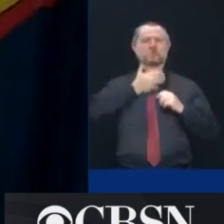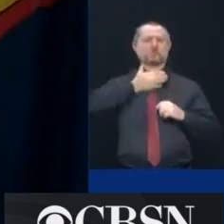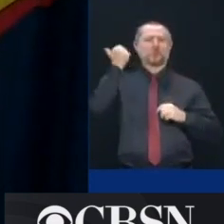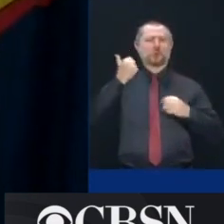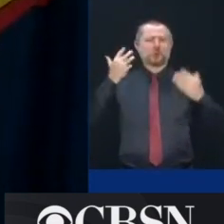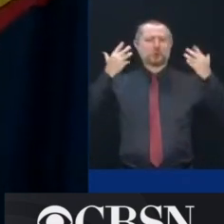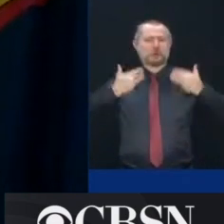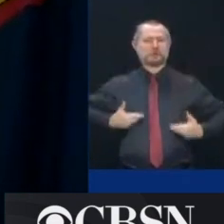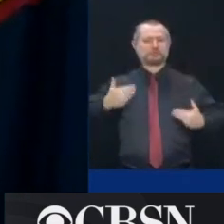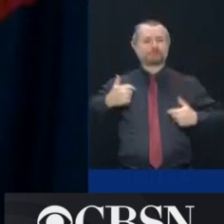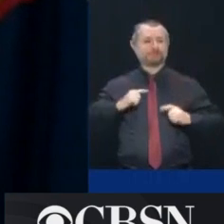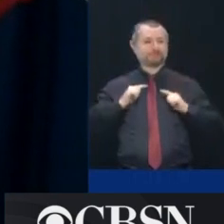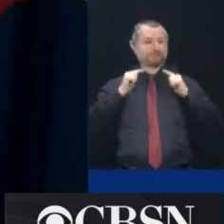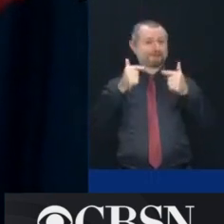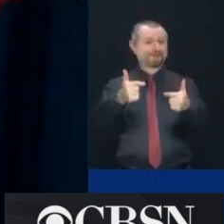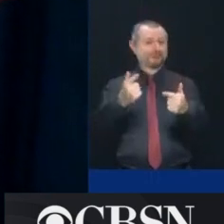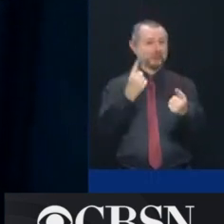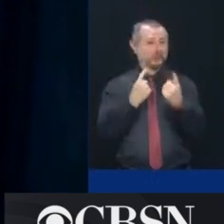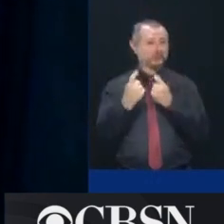Questions?